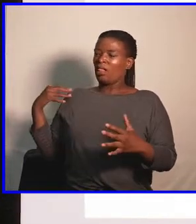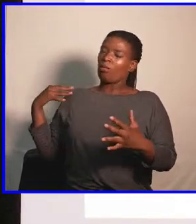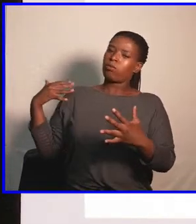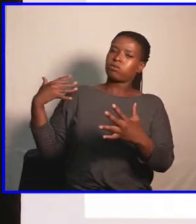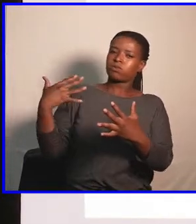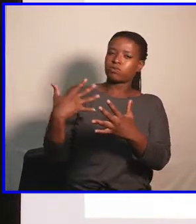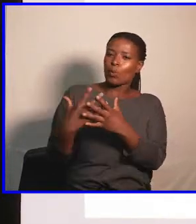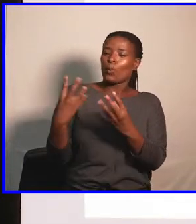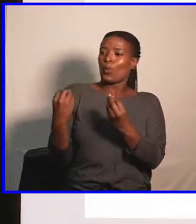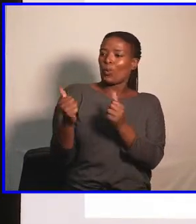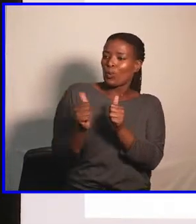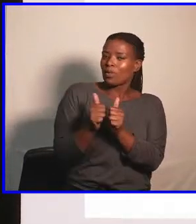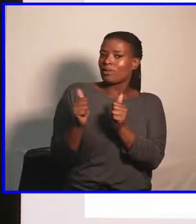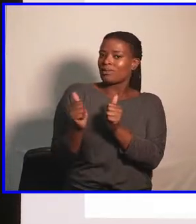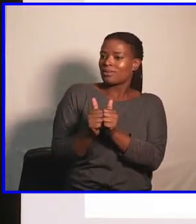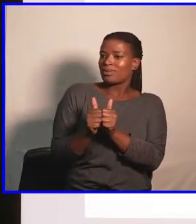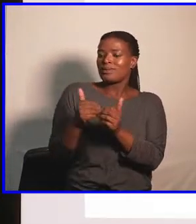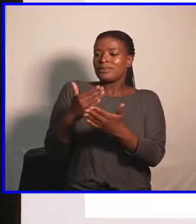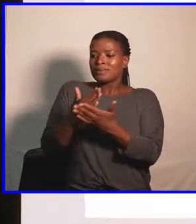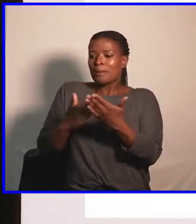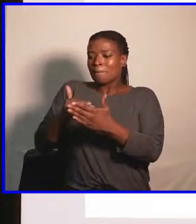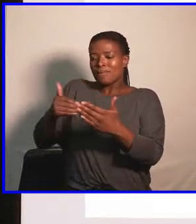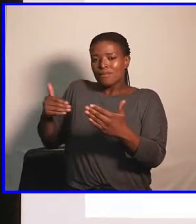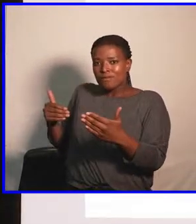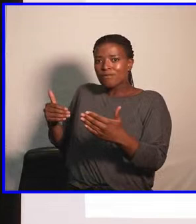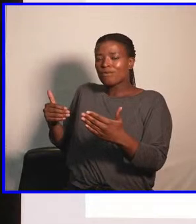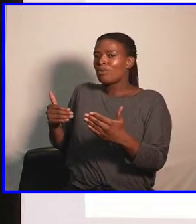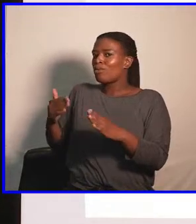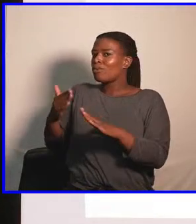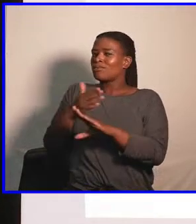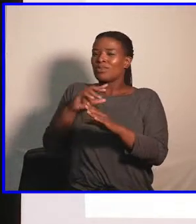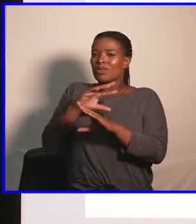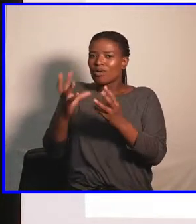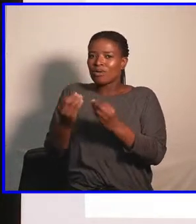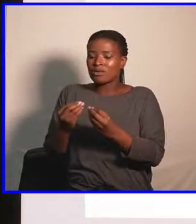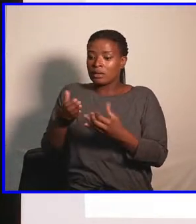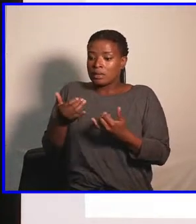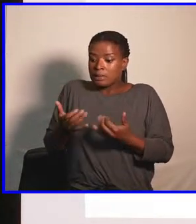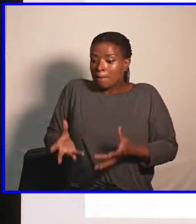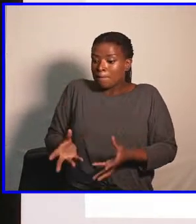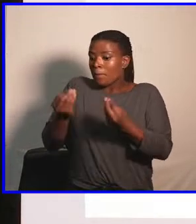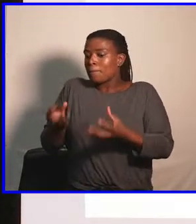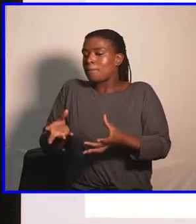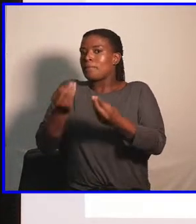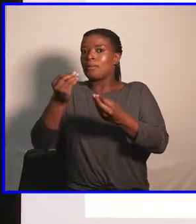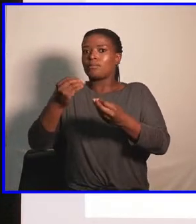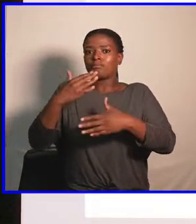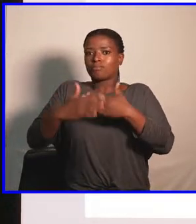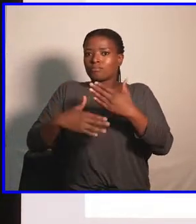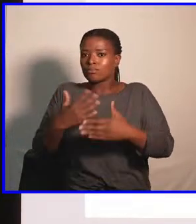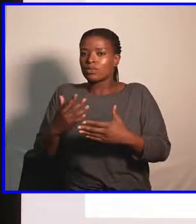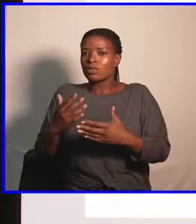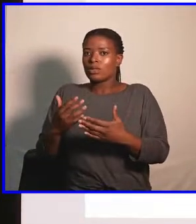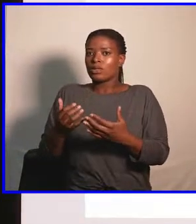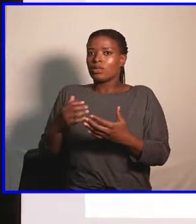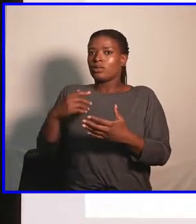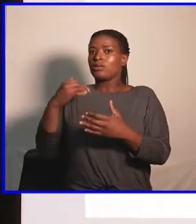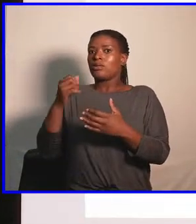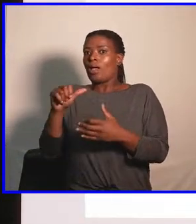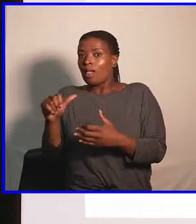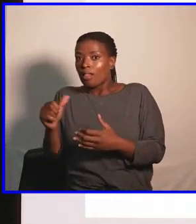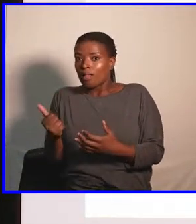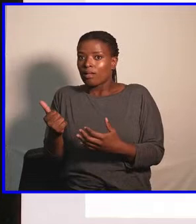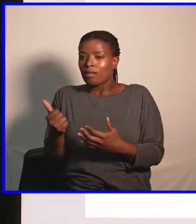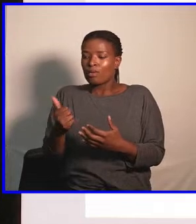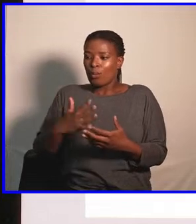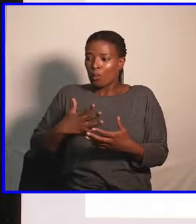journey and even before, others who have joined along the way, and those who I anticipate